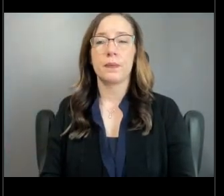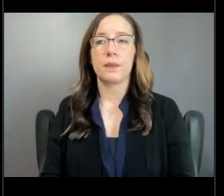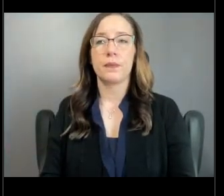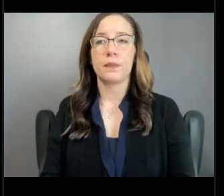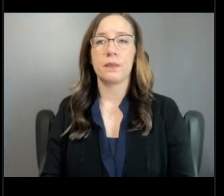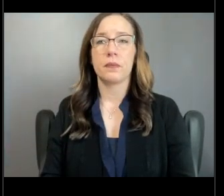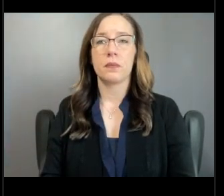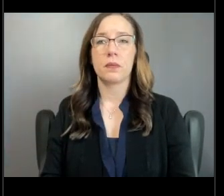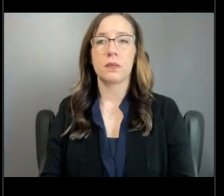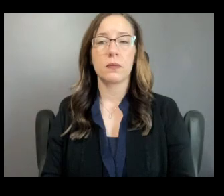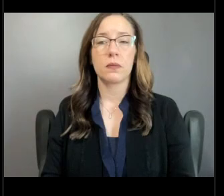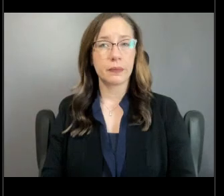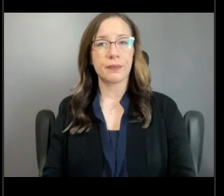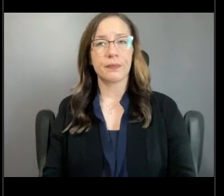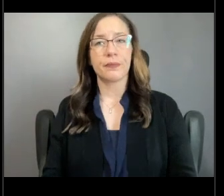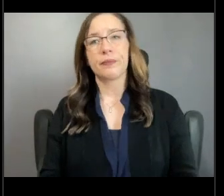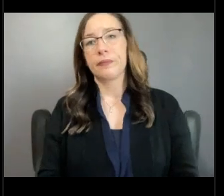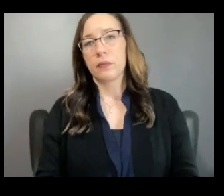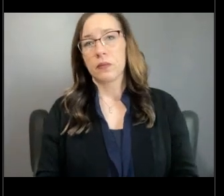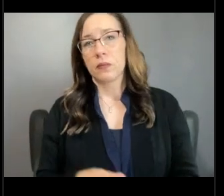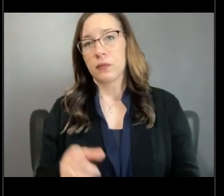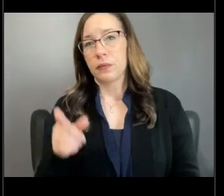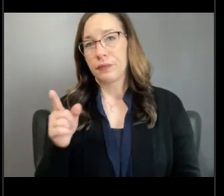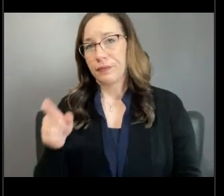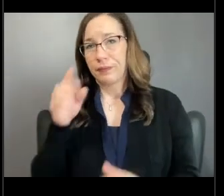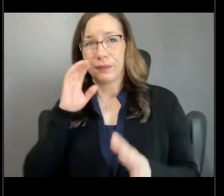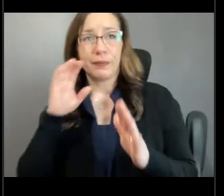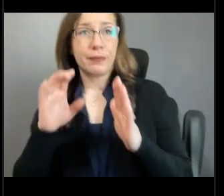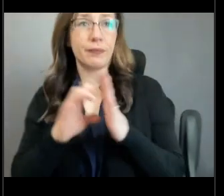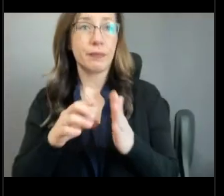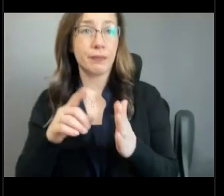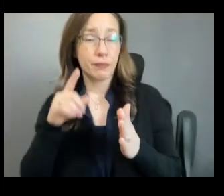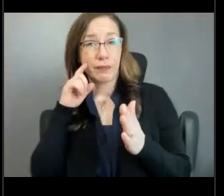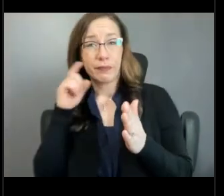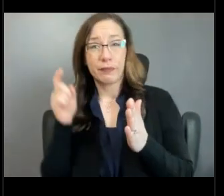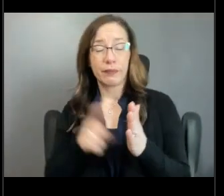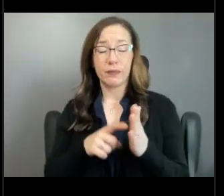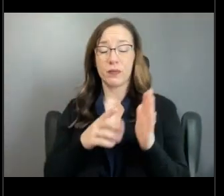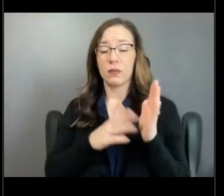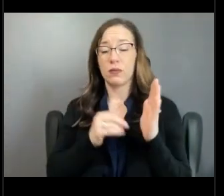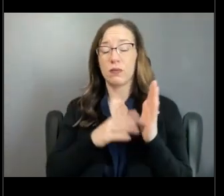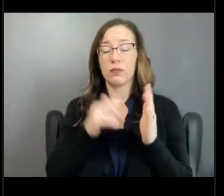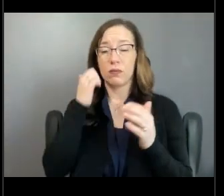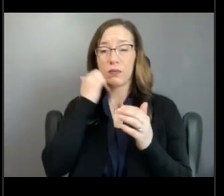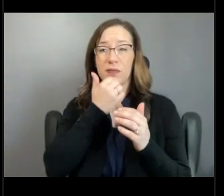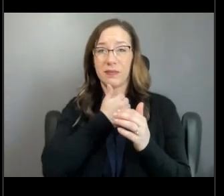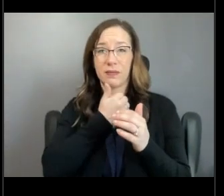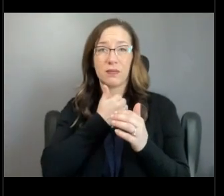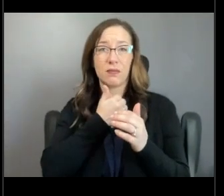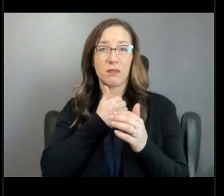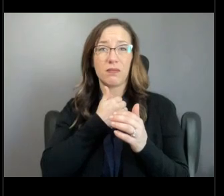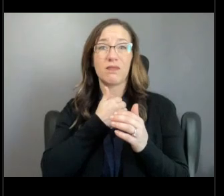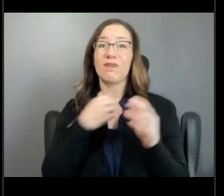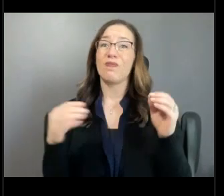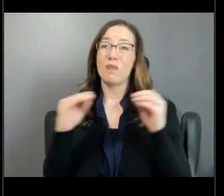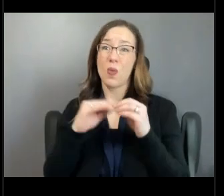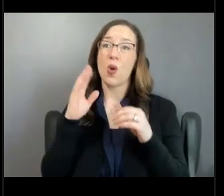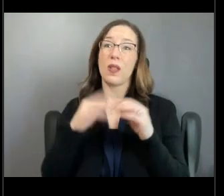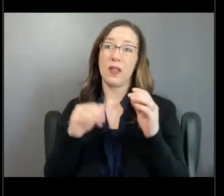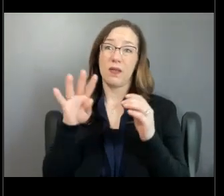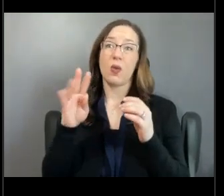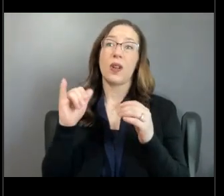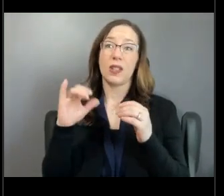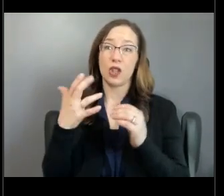In the picture shown, note that the soap and paper towel dispensers protrude more than 4 inches from the